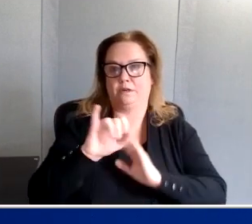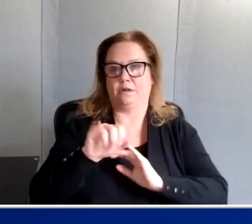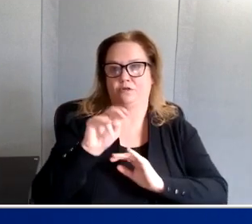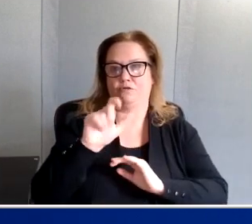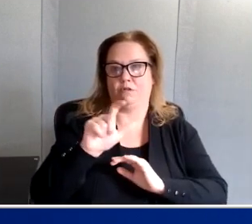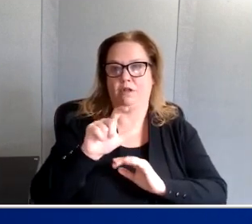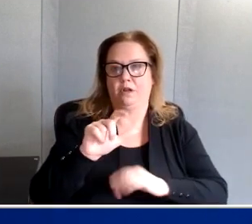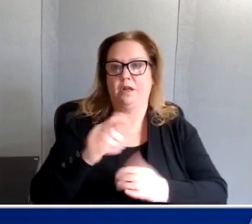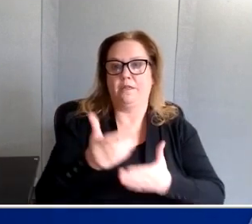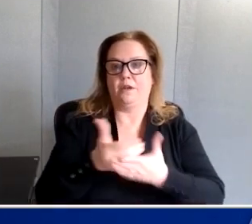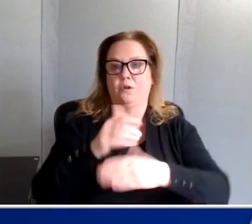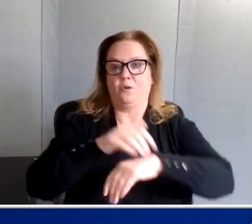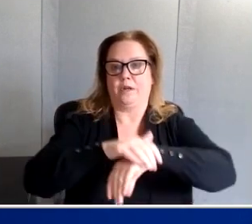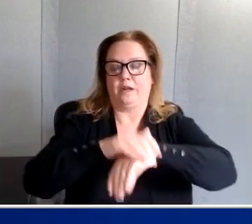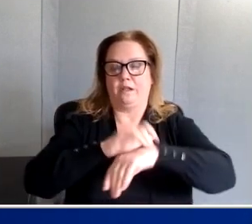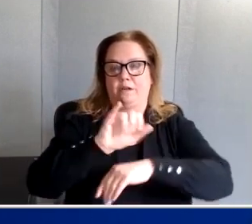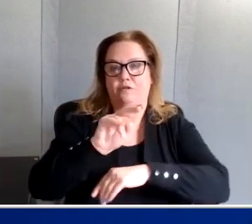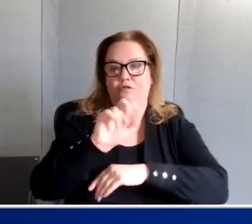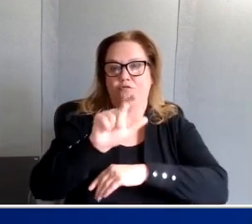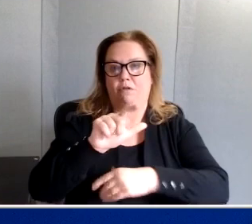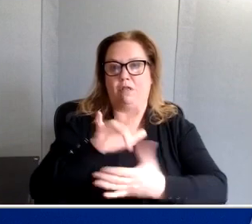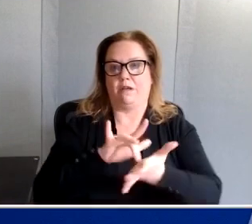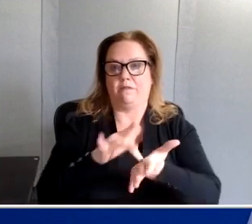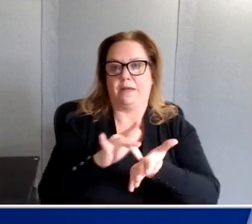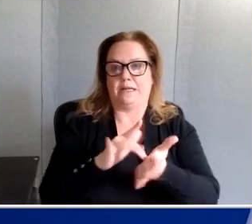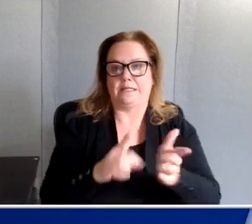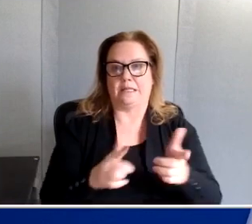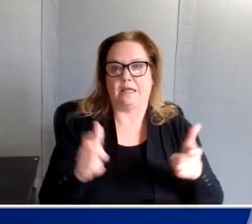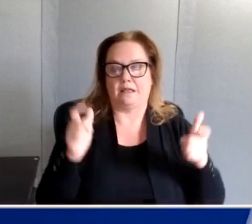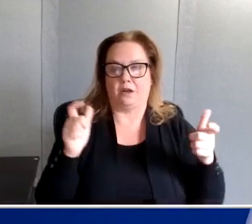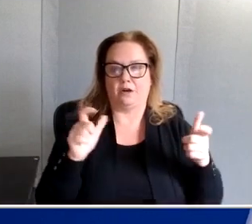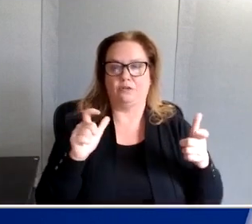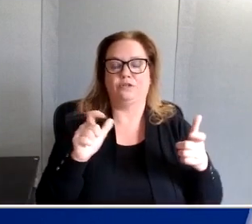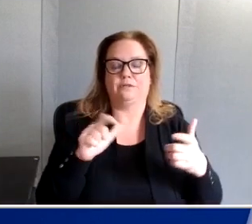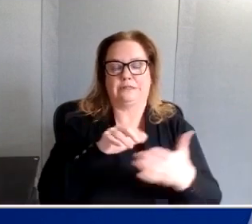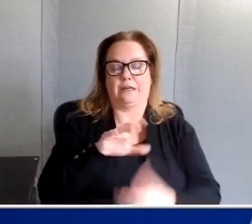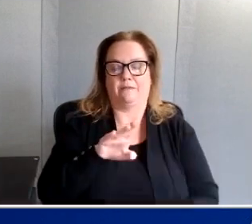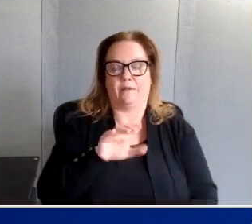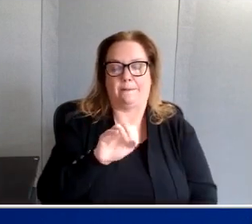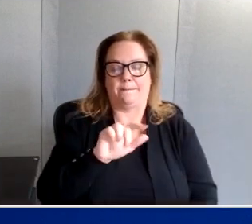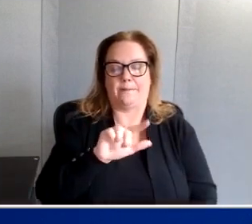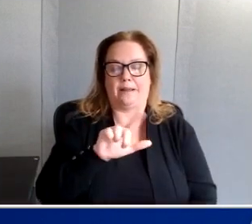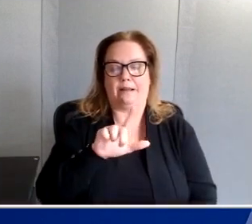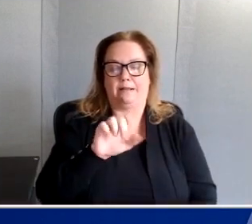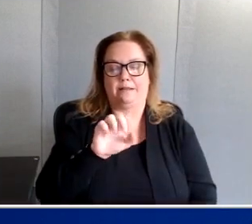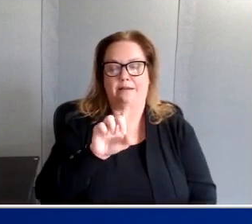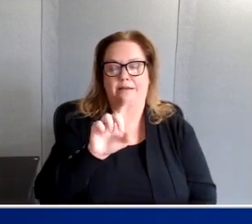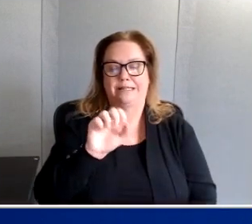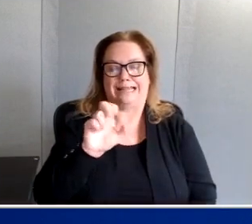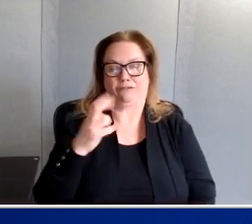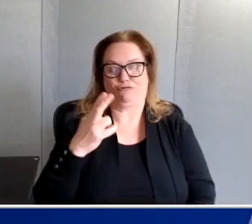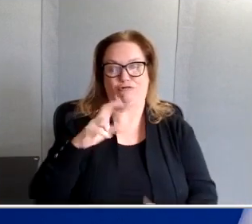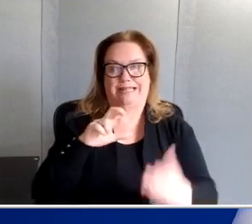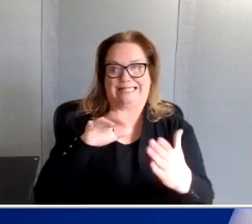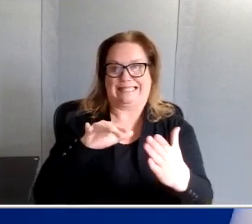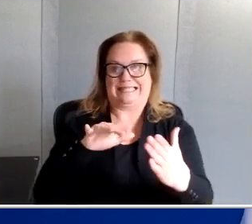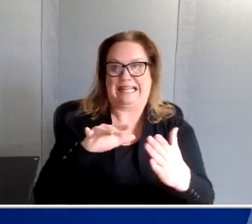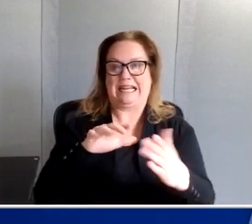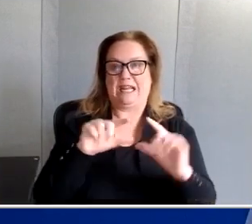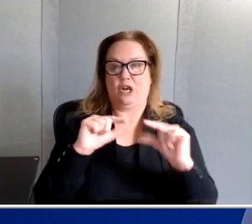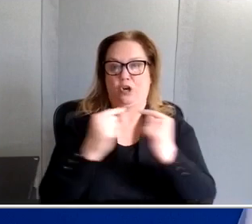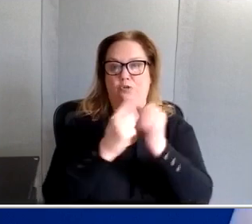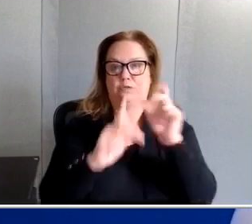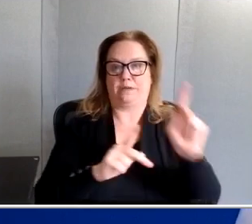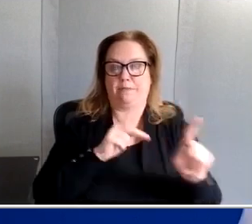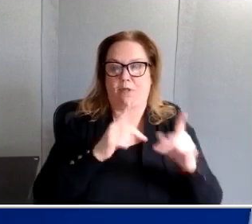Journal of Medicine. You know, there was that large study from Bangladesh that was a randomized control study that looked at groups of people who were